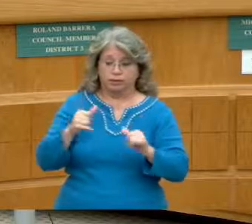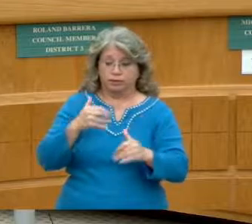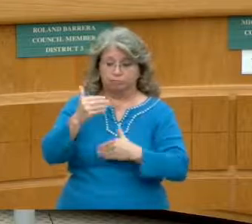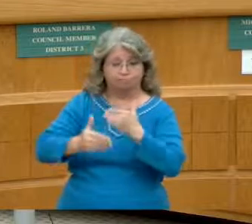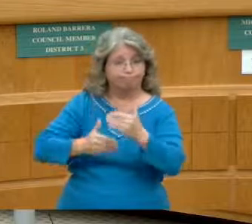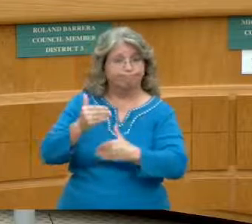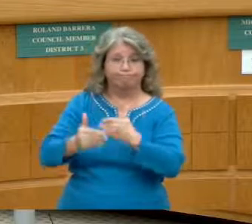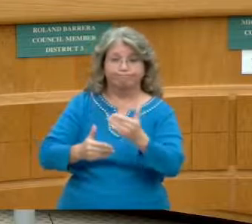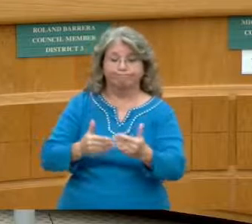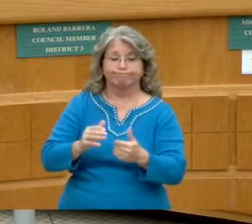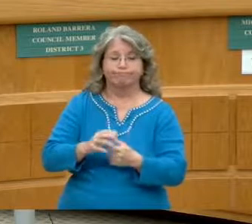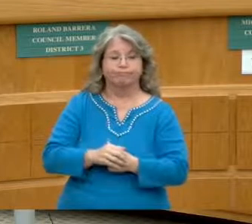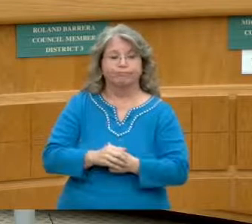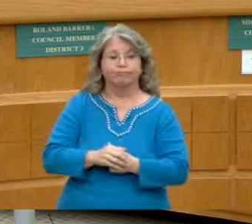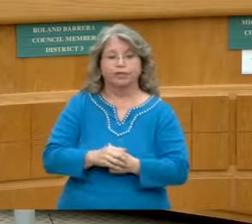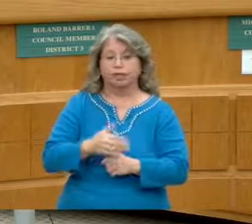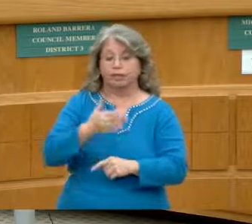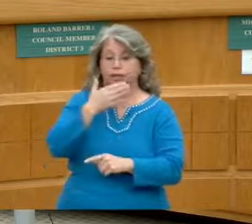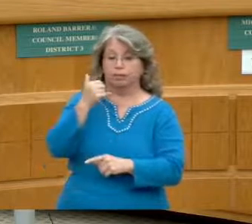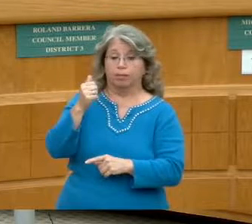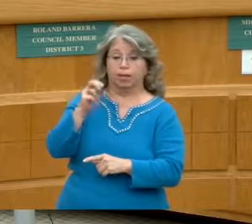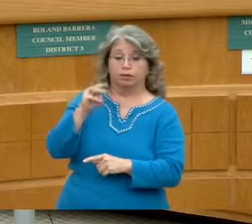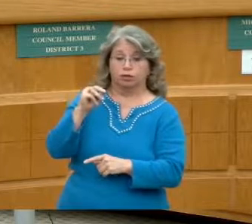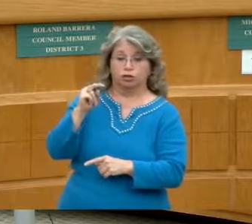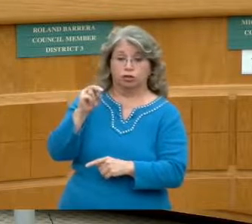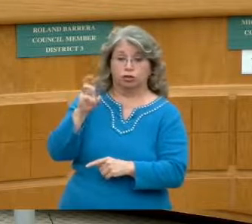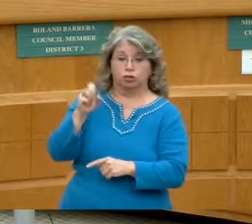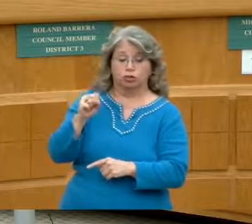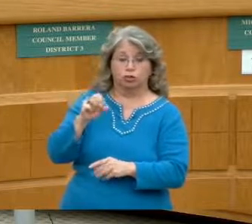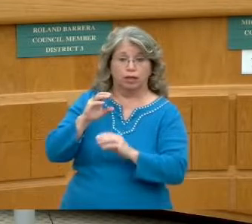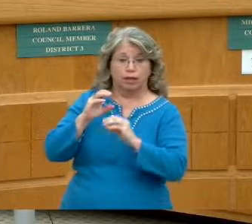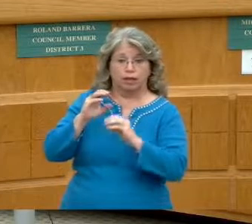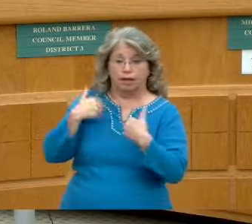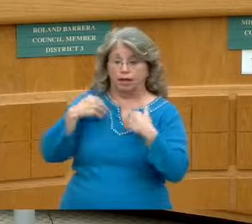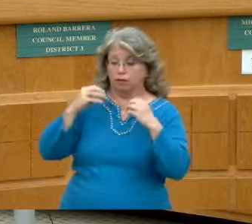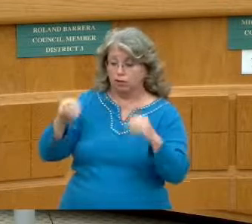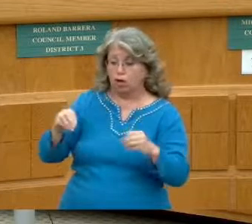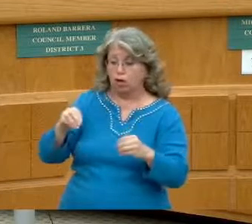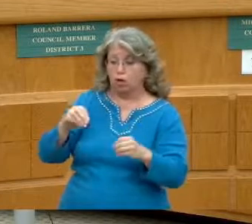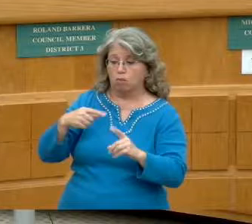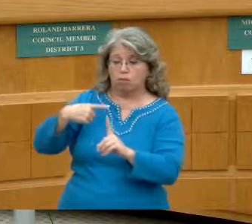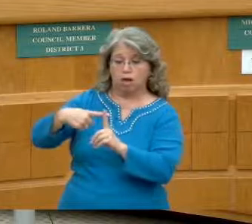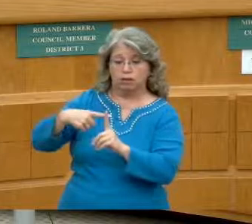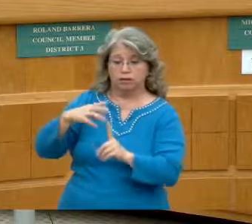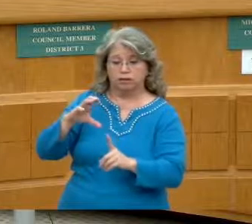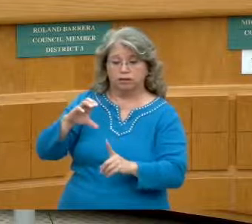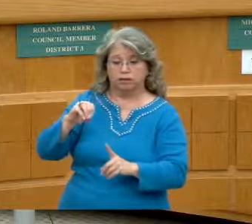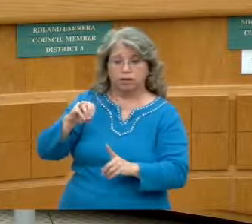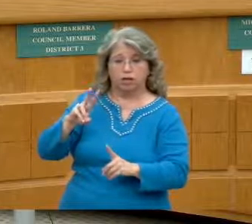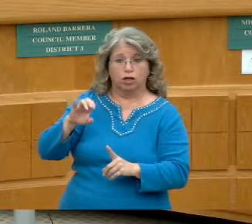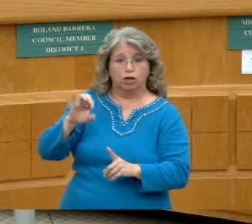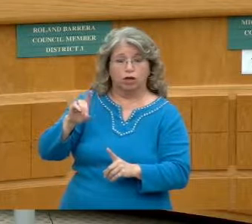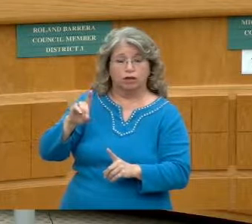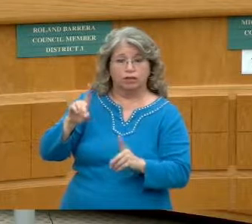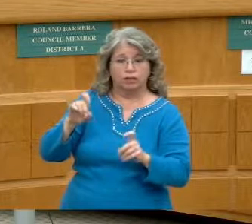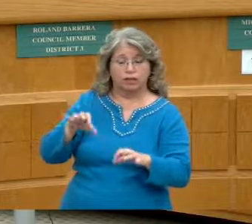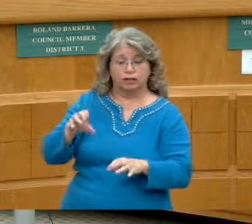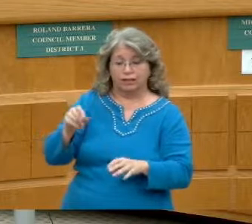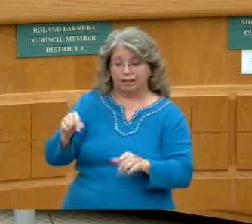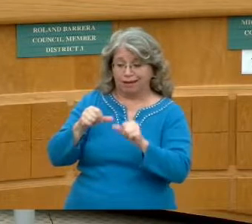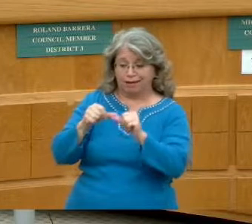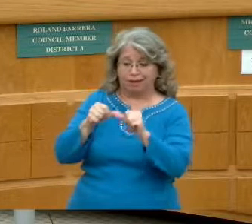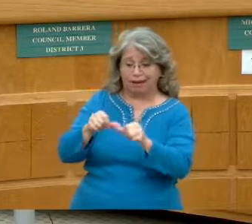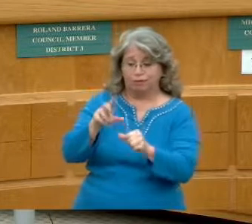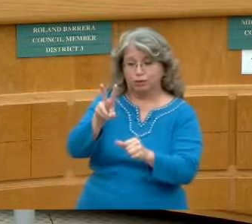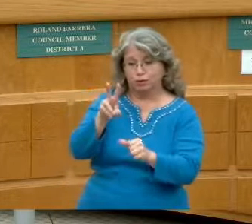was really that they had no COVID test positive, and they kept those 2,000, 2,500